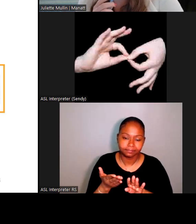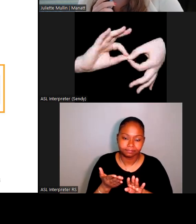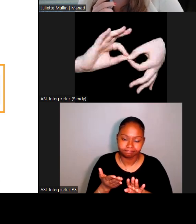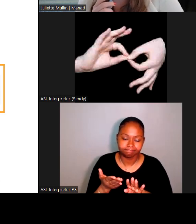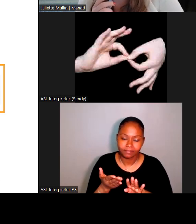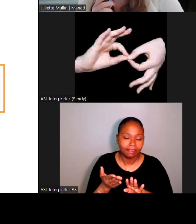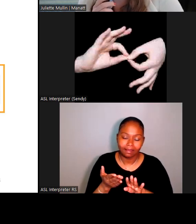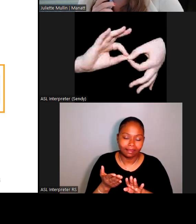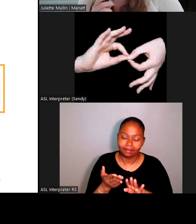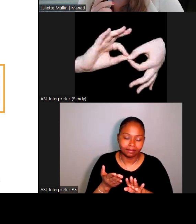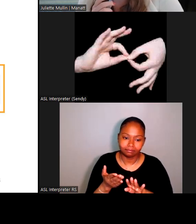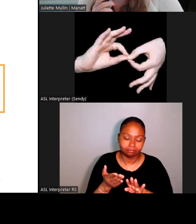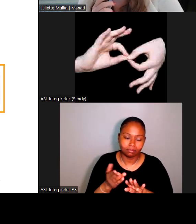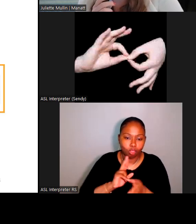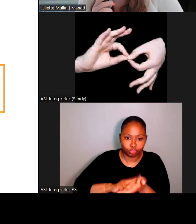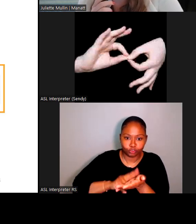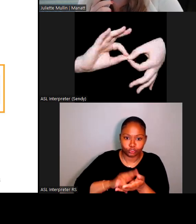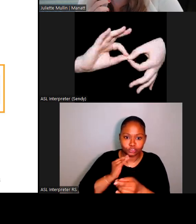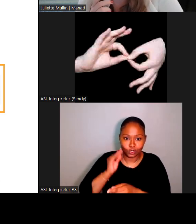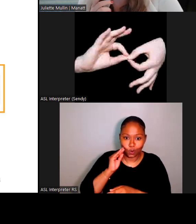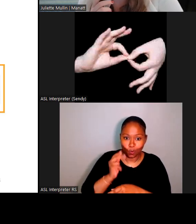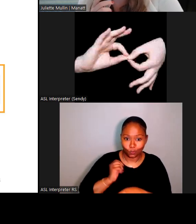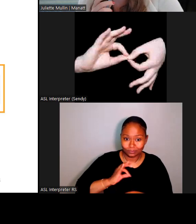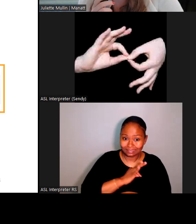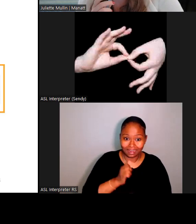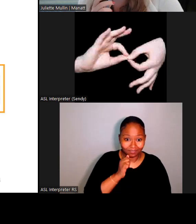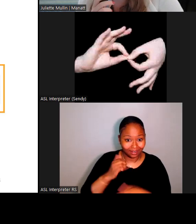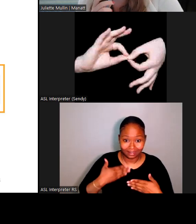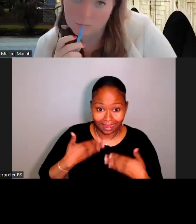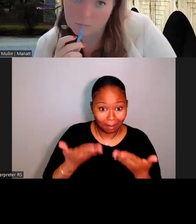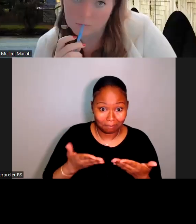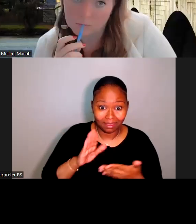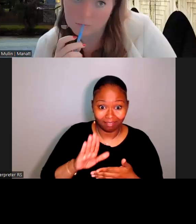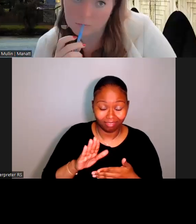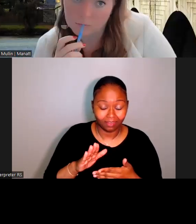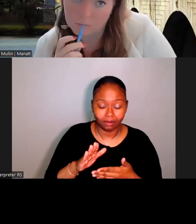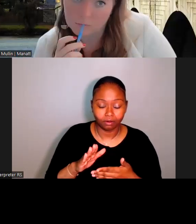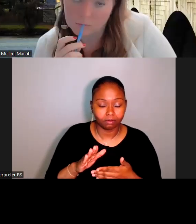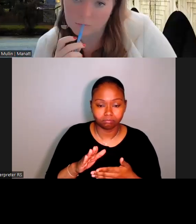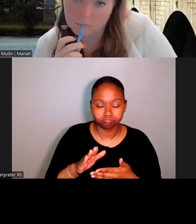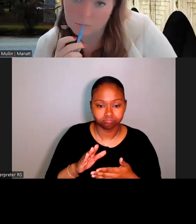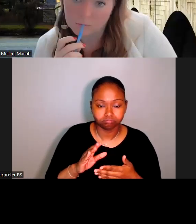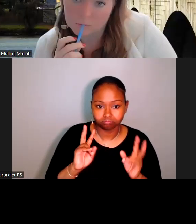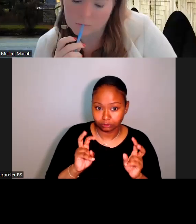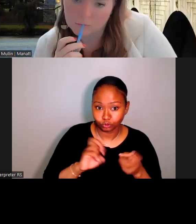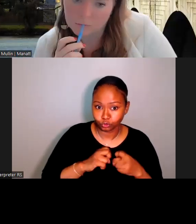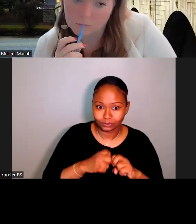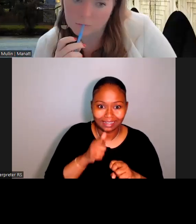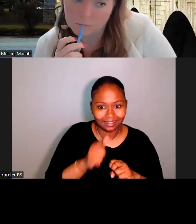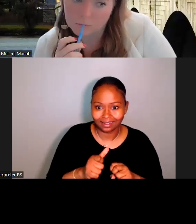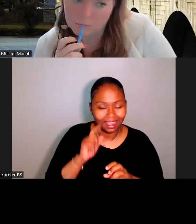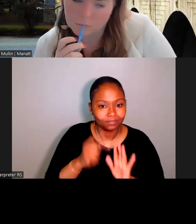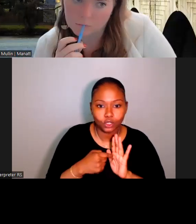nursing home staff did not admit their shortcomings, did not notice that people were dying. And